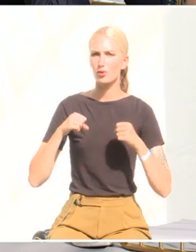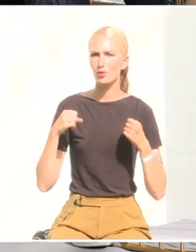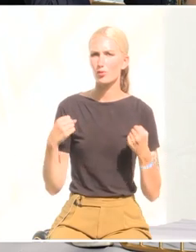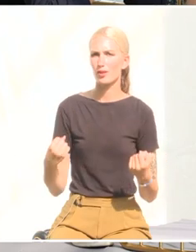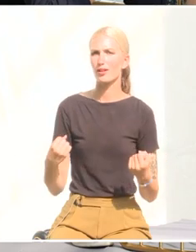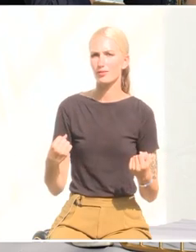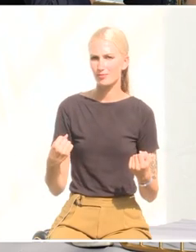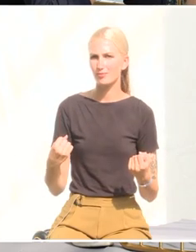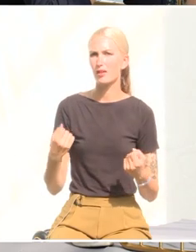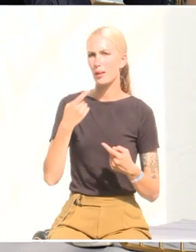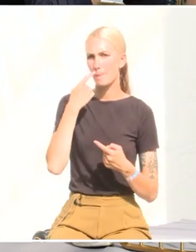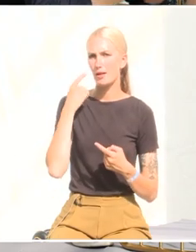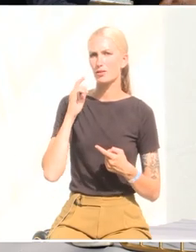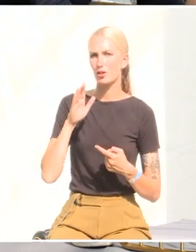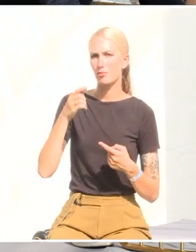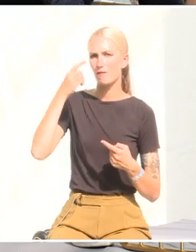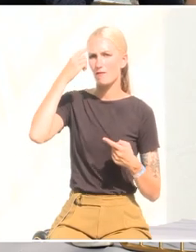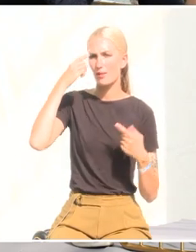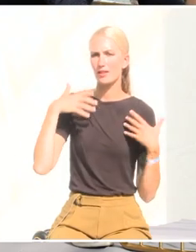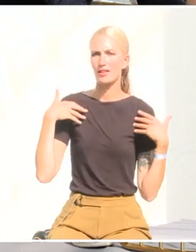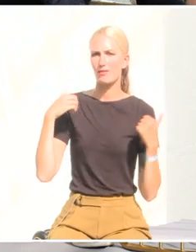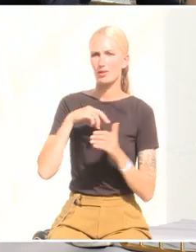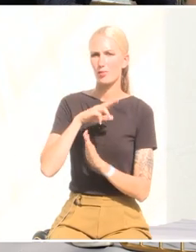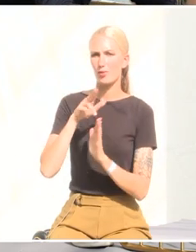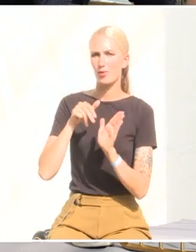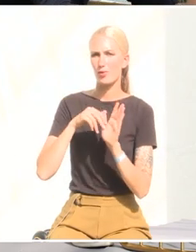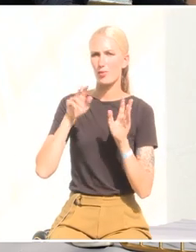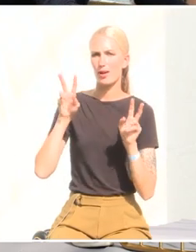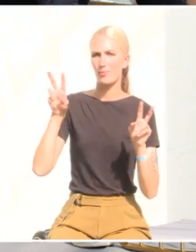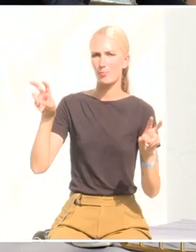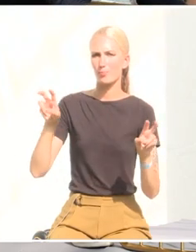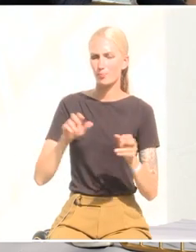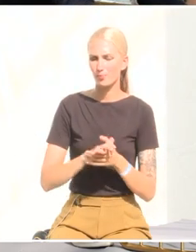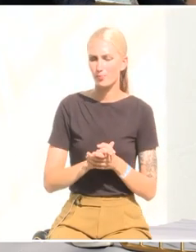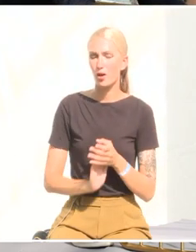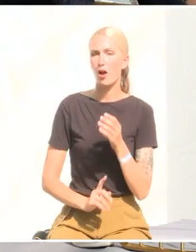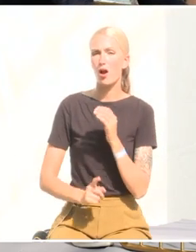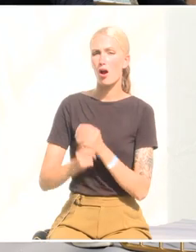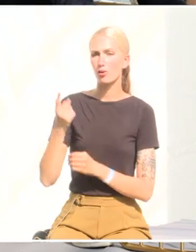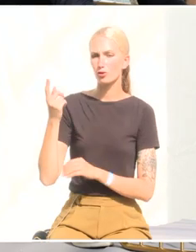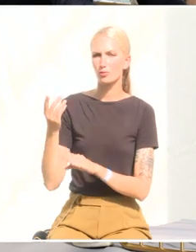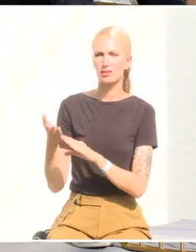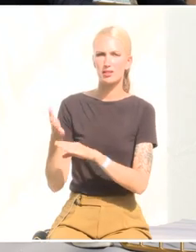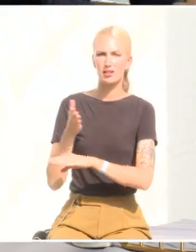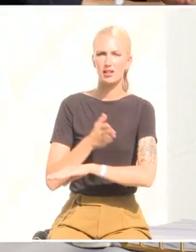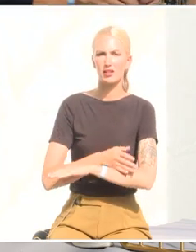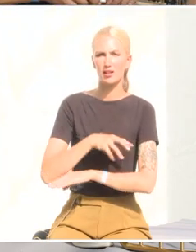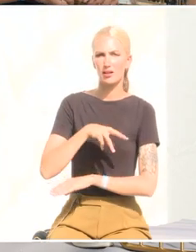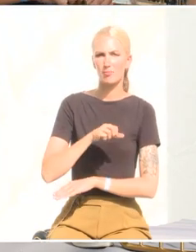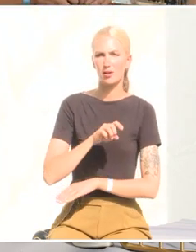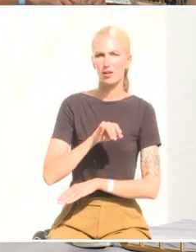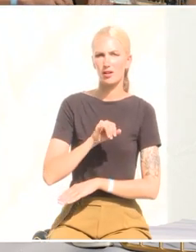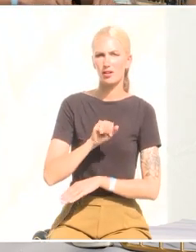men's mental health issues. And before we start, let me give the floor to our director, Maria Grachev. You're